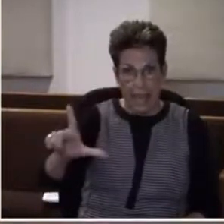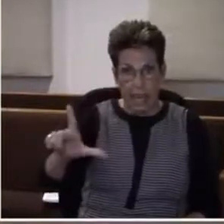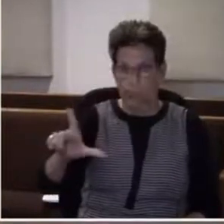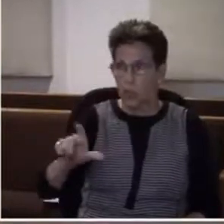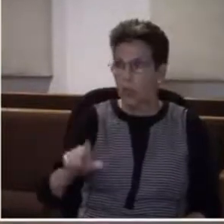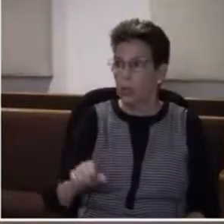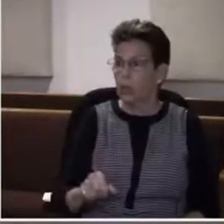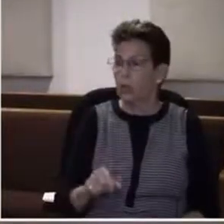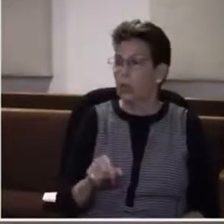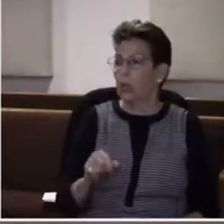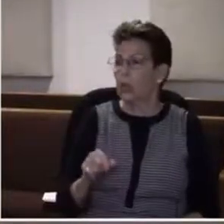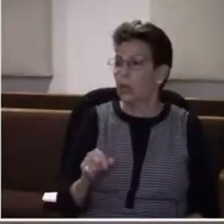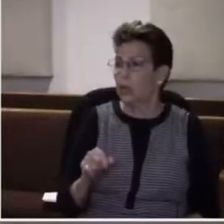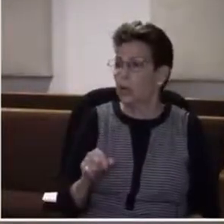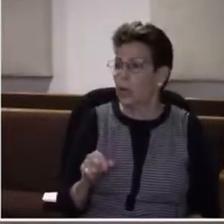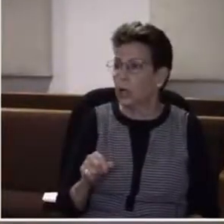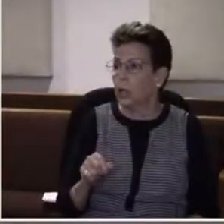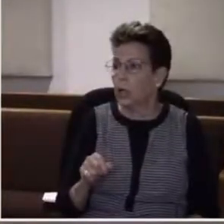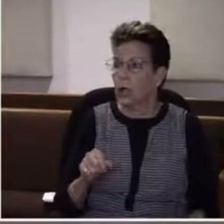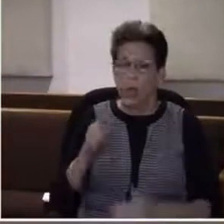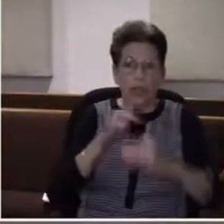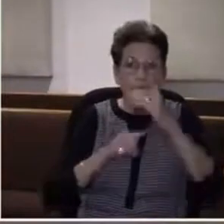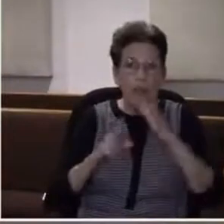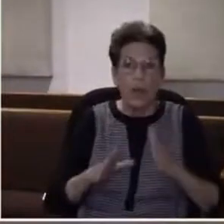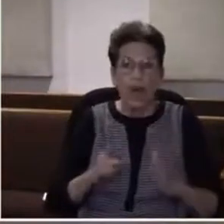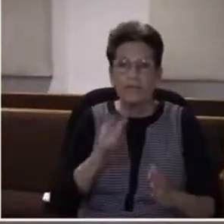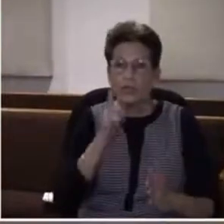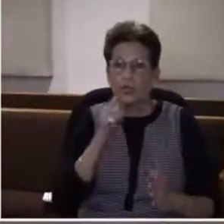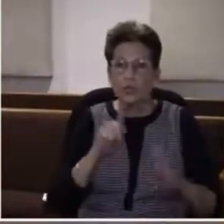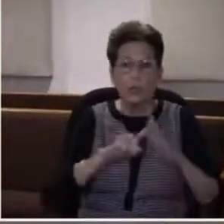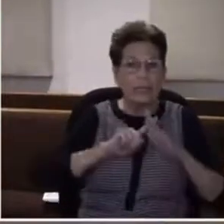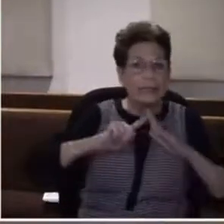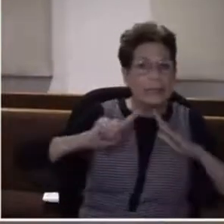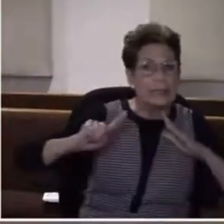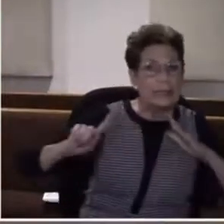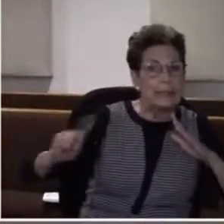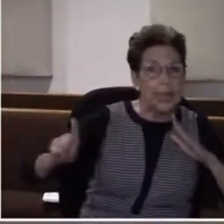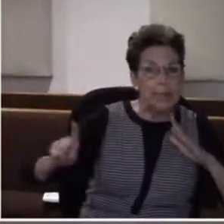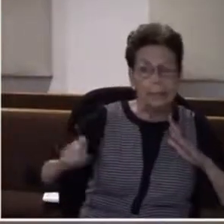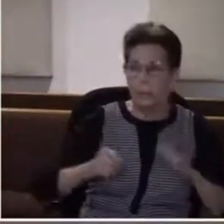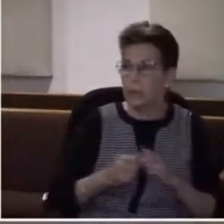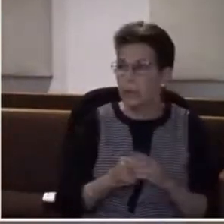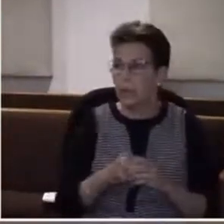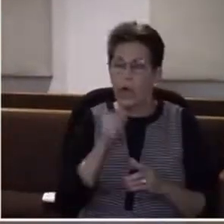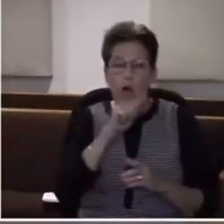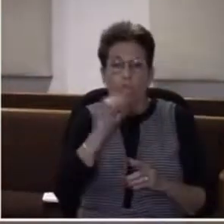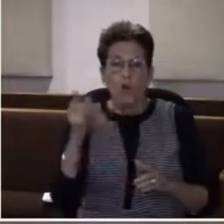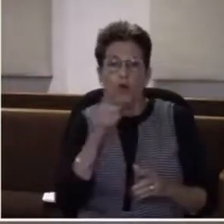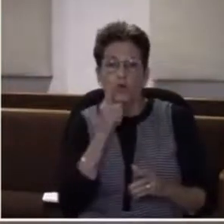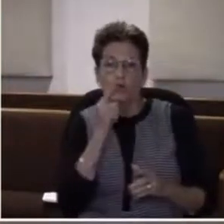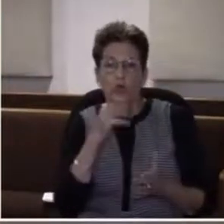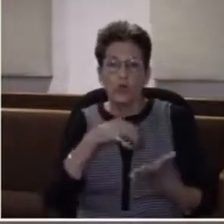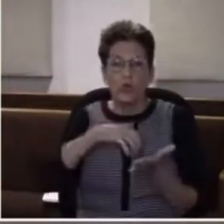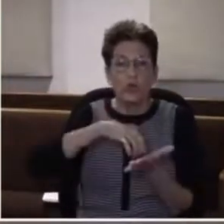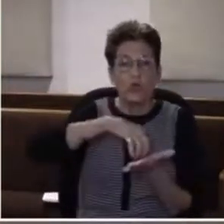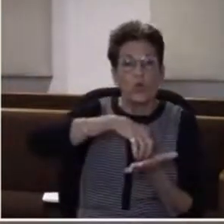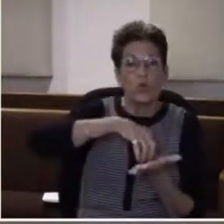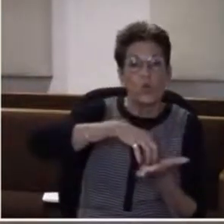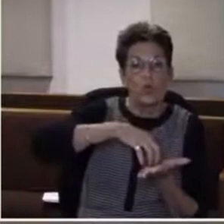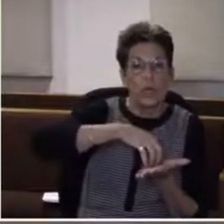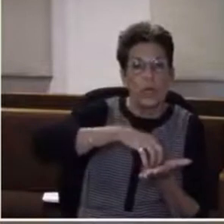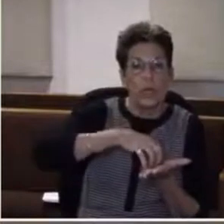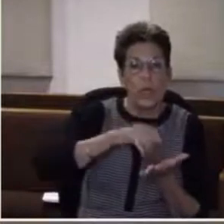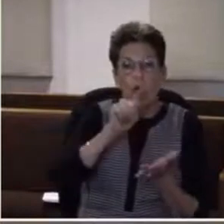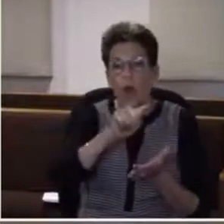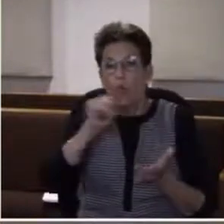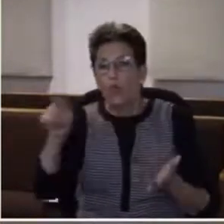of the sword, out of weakness were made strong, waxed valiant in fight,